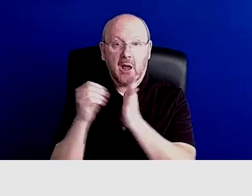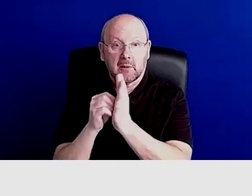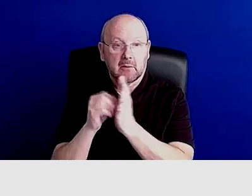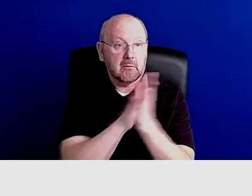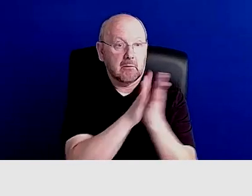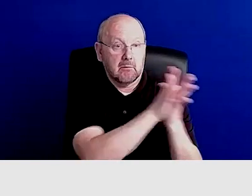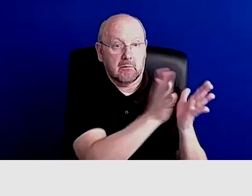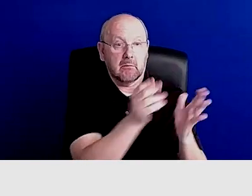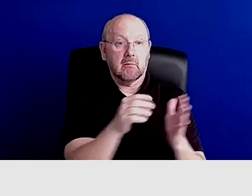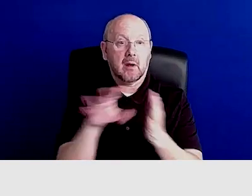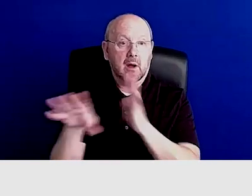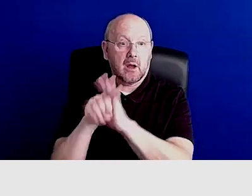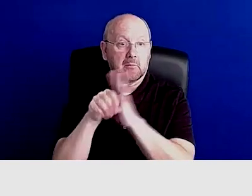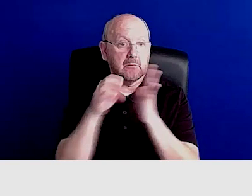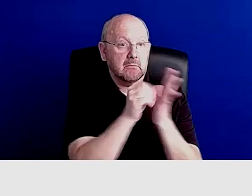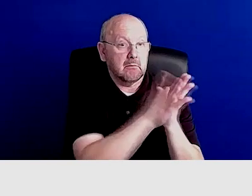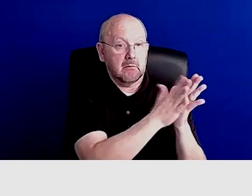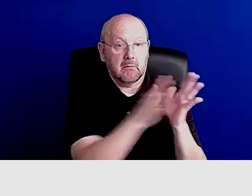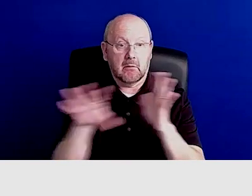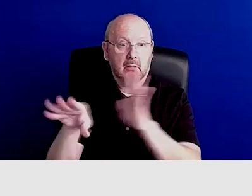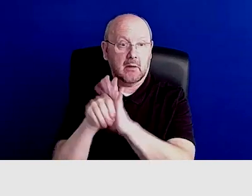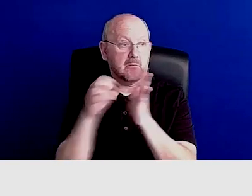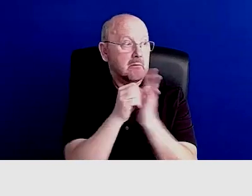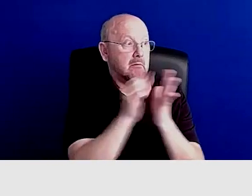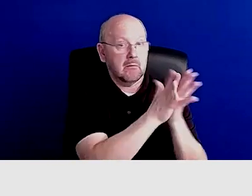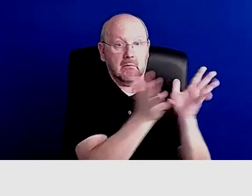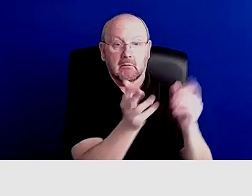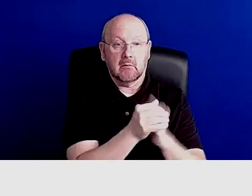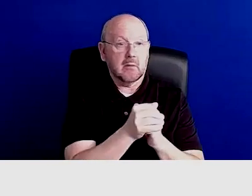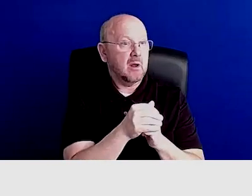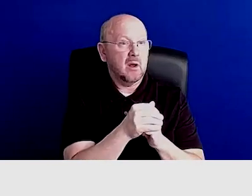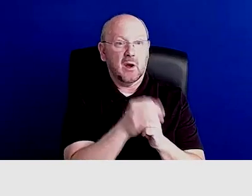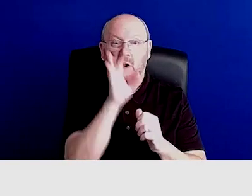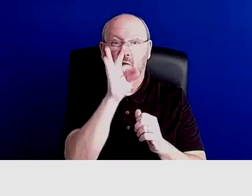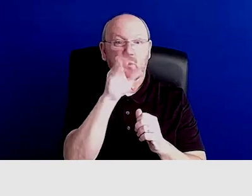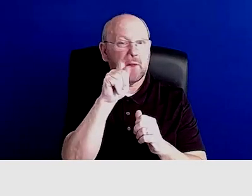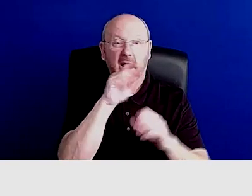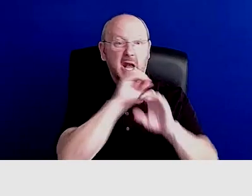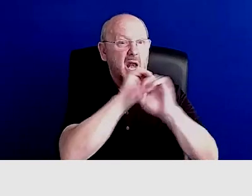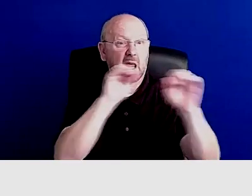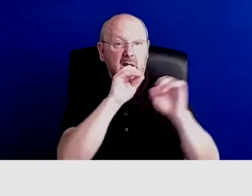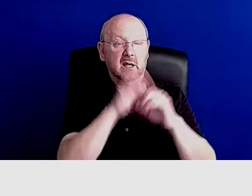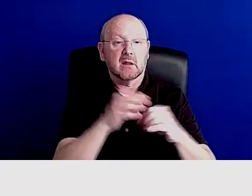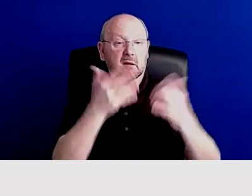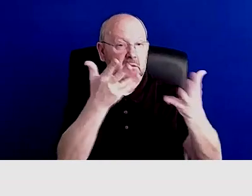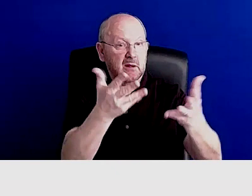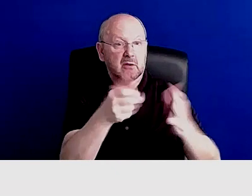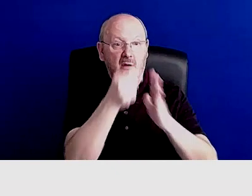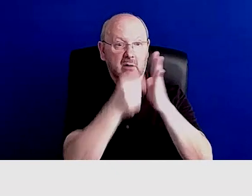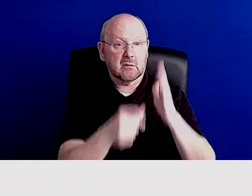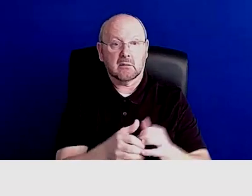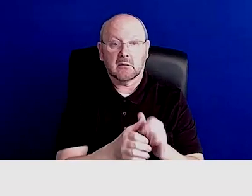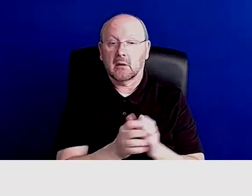the article into it. No formatting, just copied and pasted the article. Okay, so here's the article, da, da, da, da. I